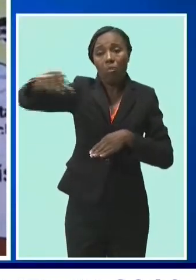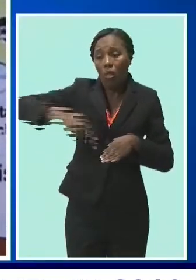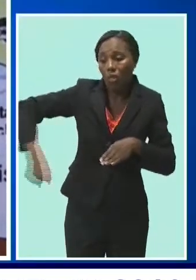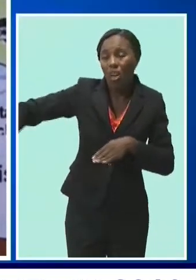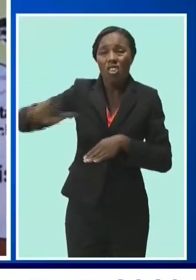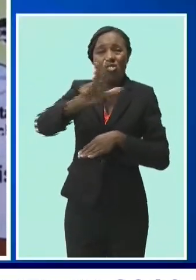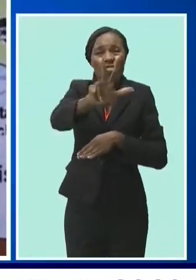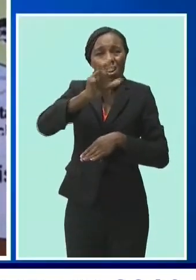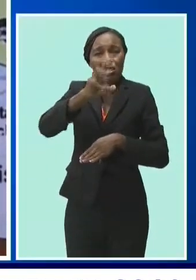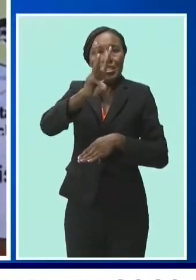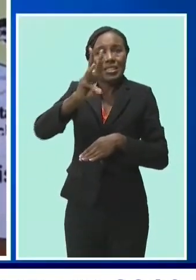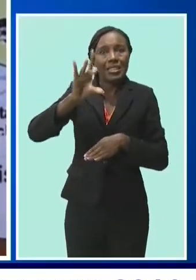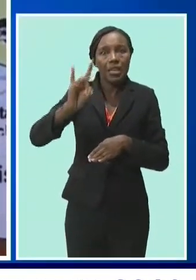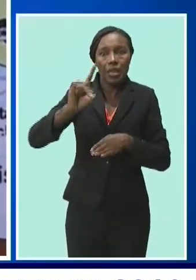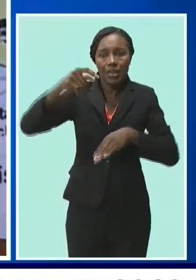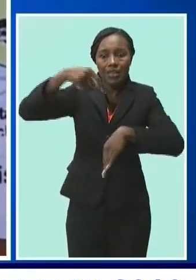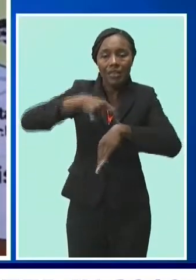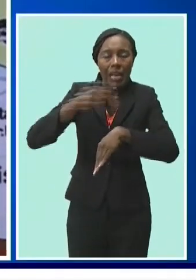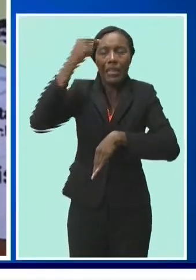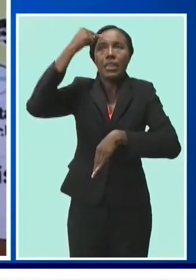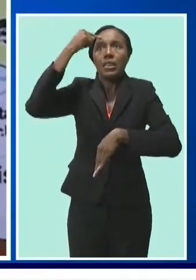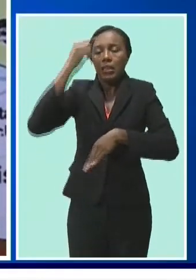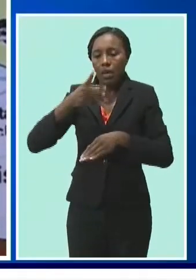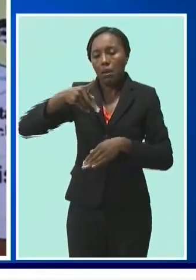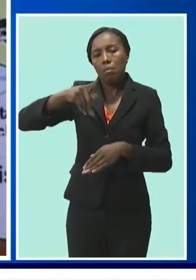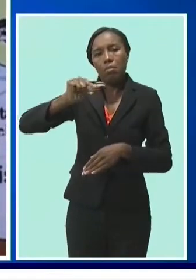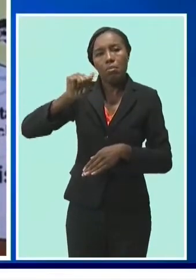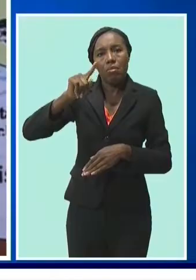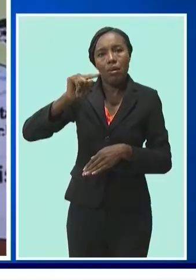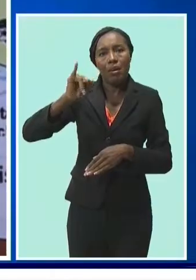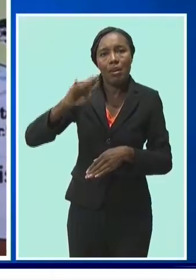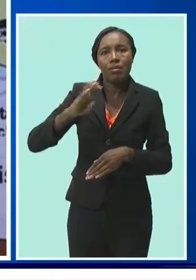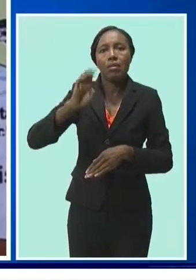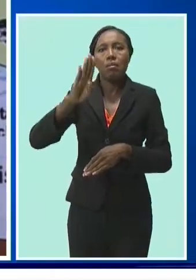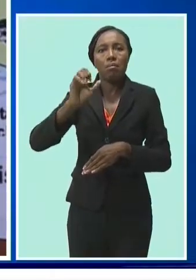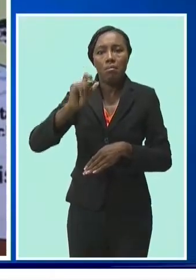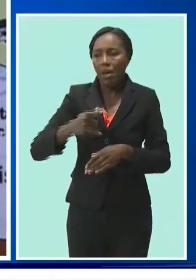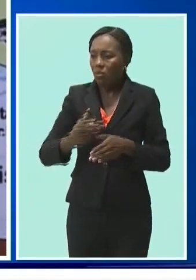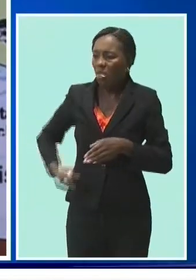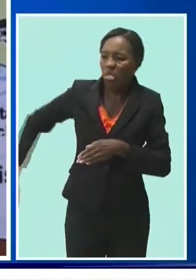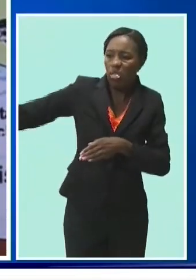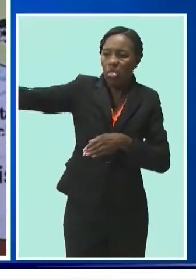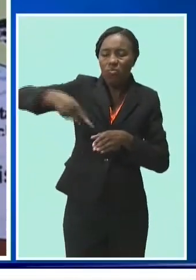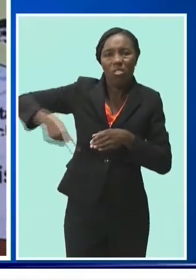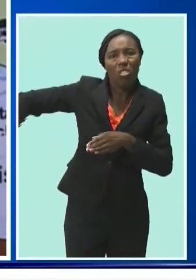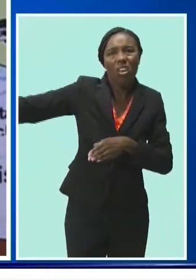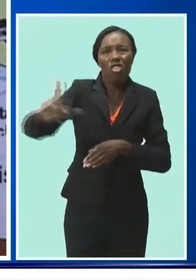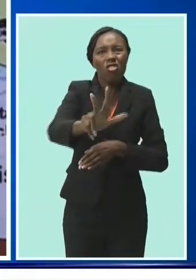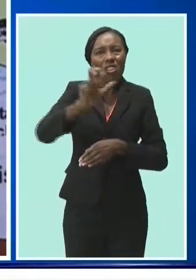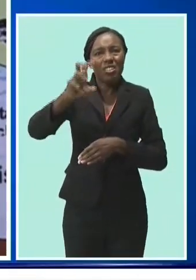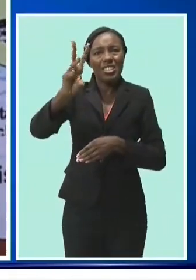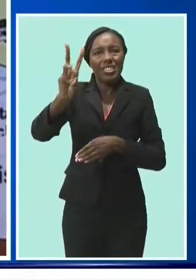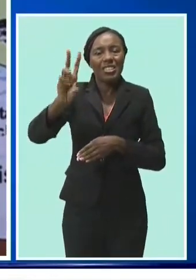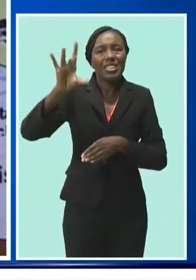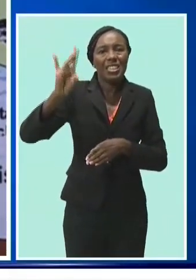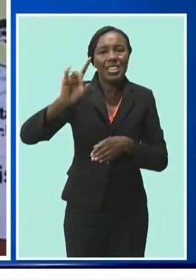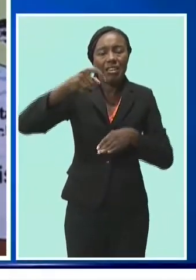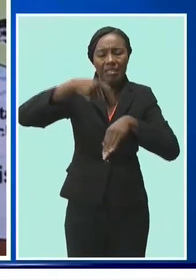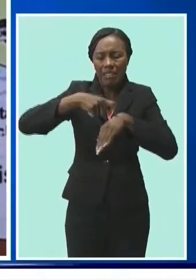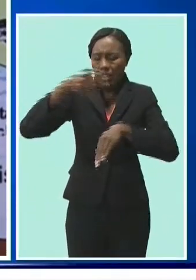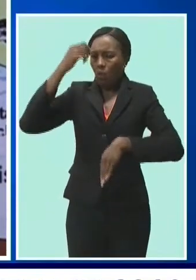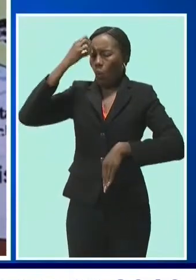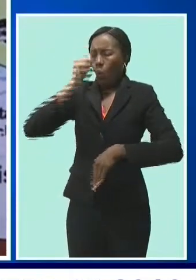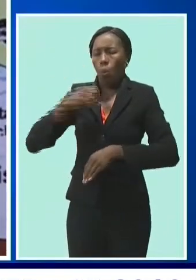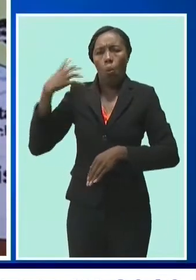study that. Think of Barbados and think of plastic bags going around the island 368 times. In the same year, we